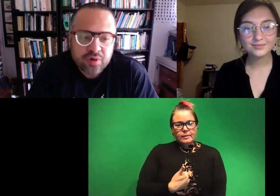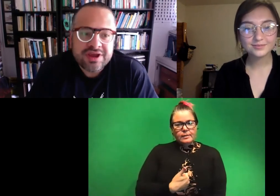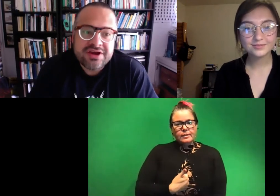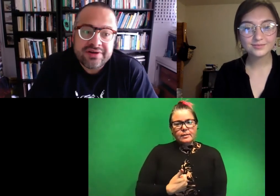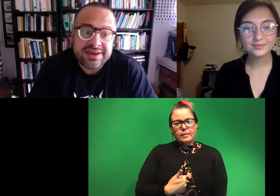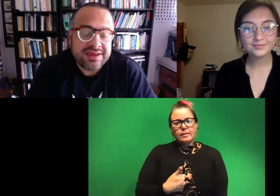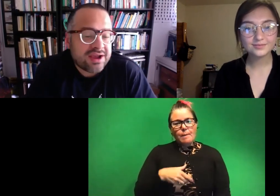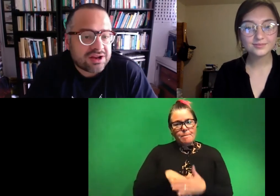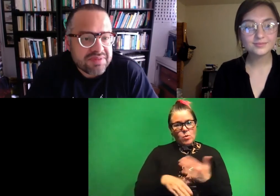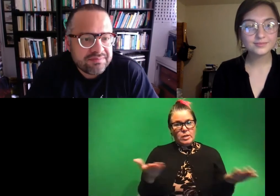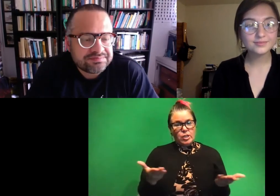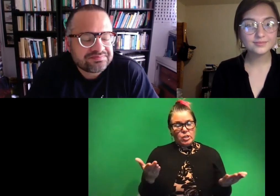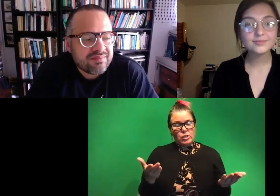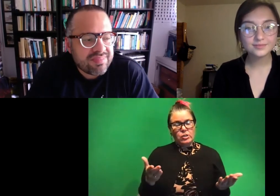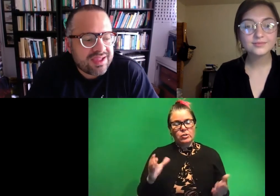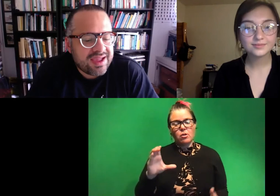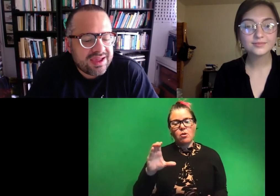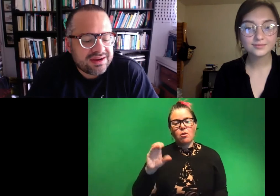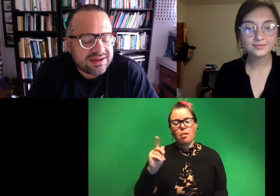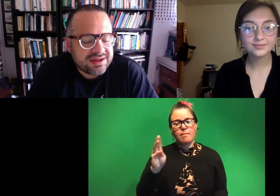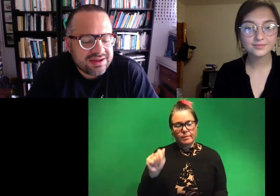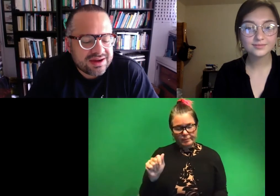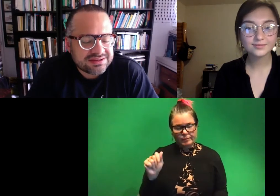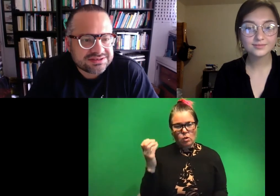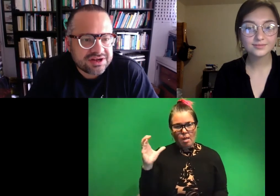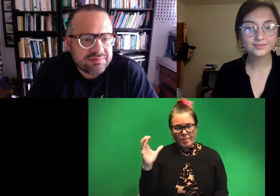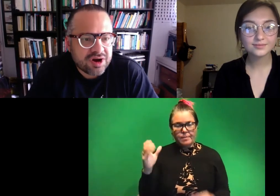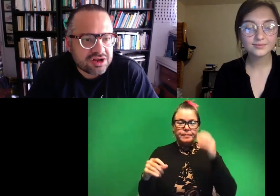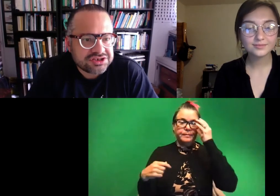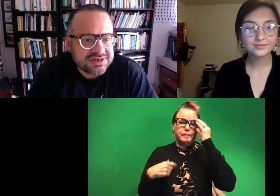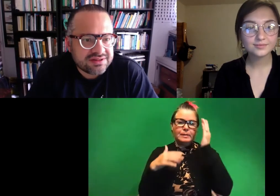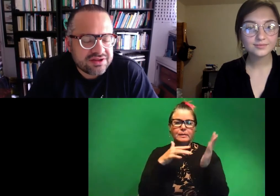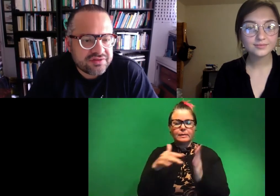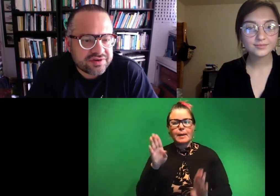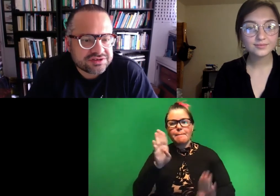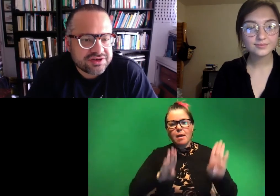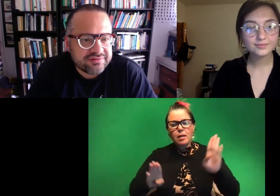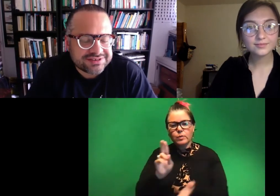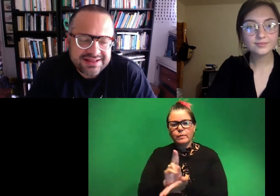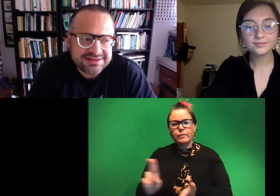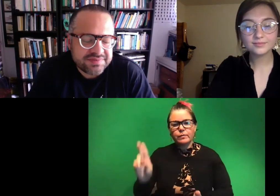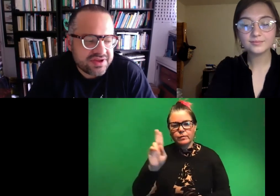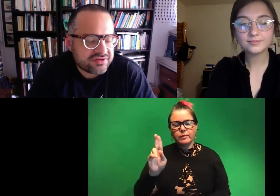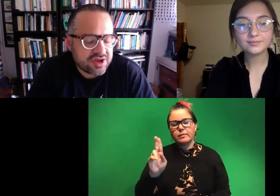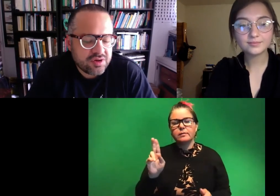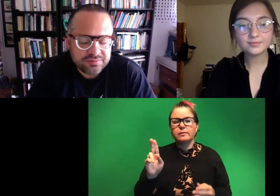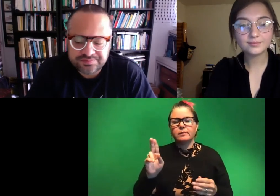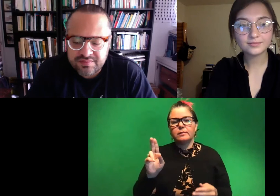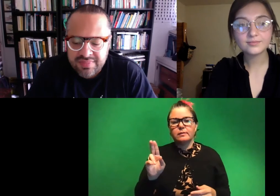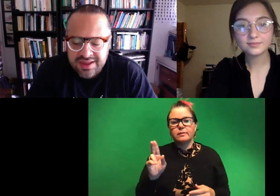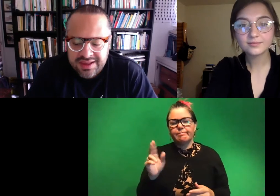I'm born here in Colombia, and I studied biology at the University of Los Andes many years